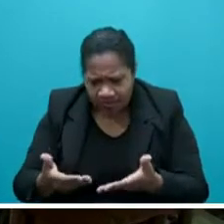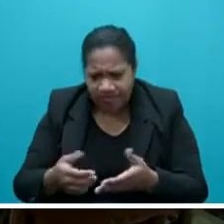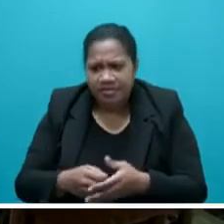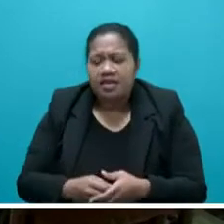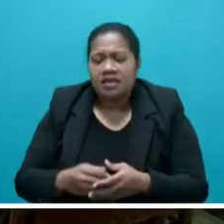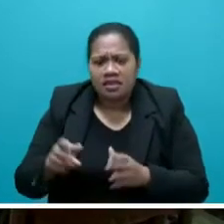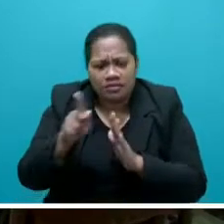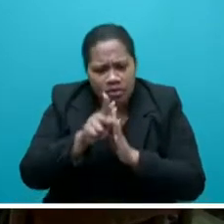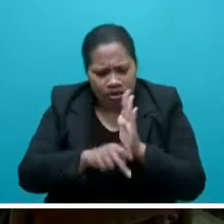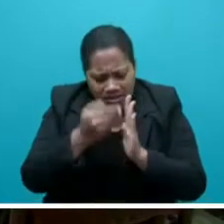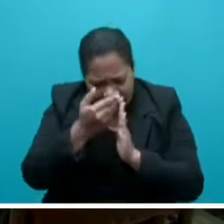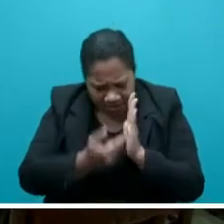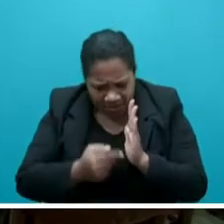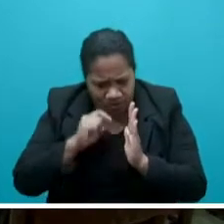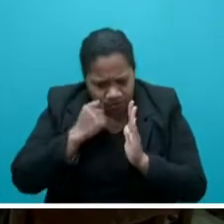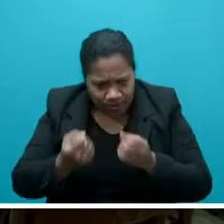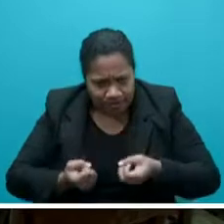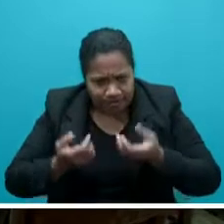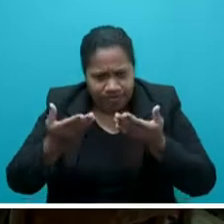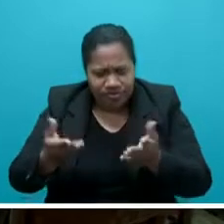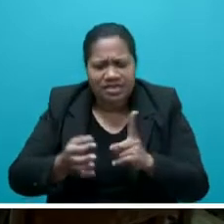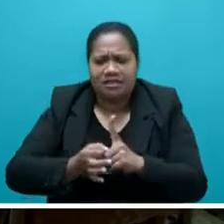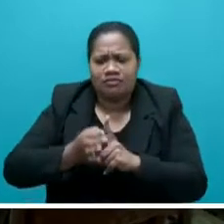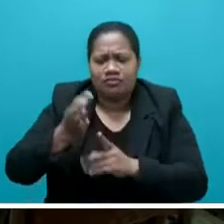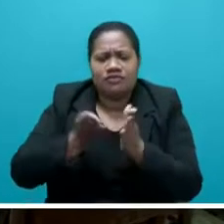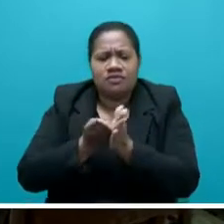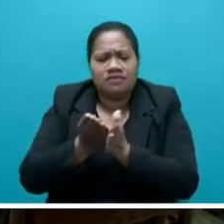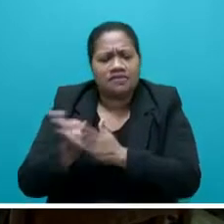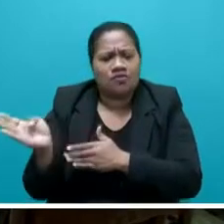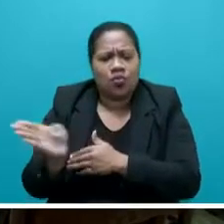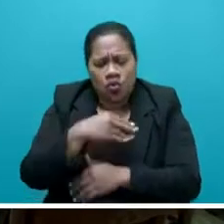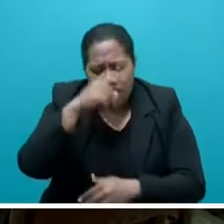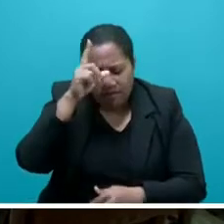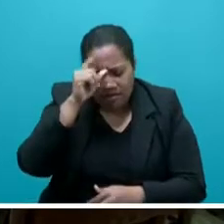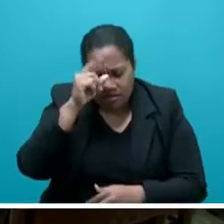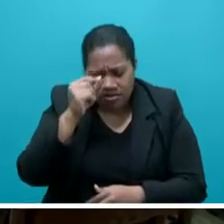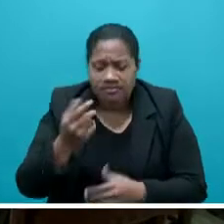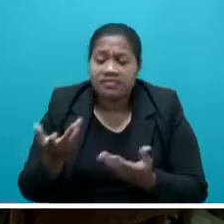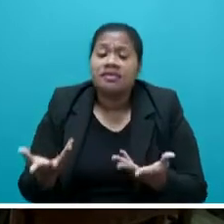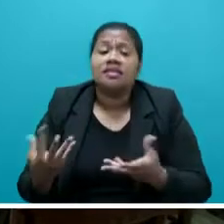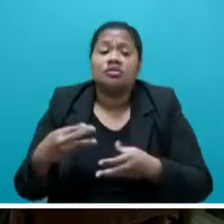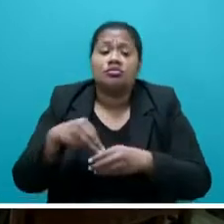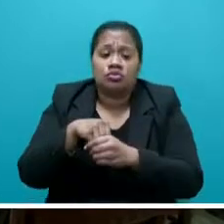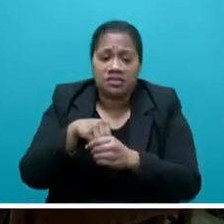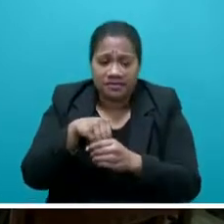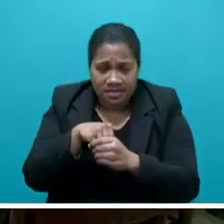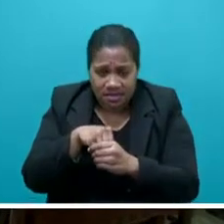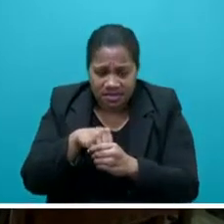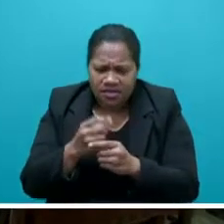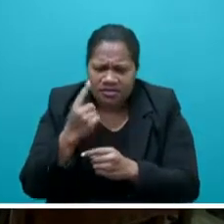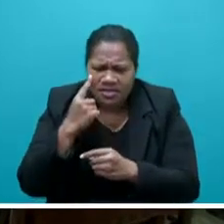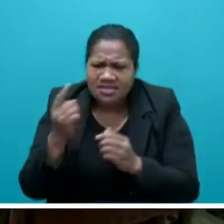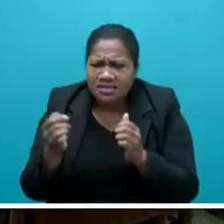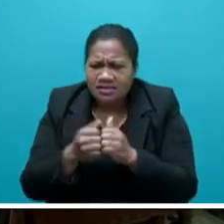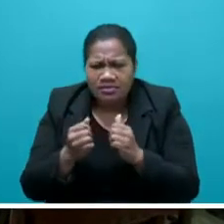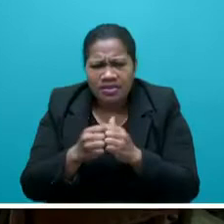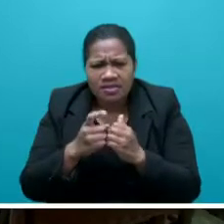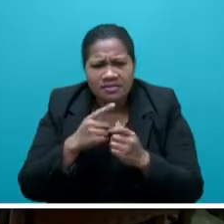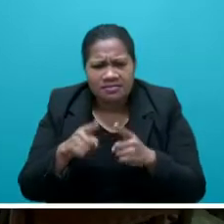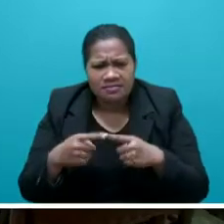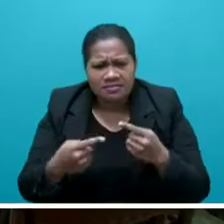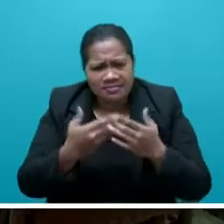that will deliver better and improved services for all Fijians, an iota of inclusiveness. If you see, most of the statements have been